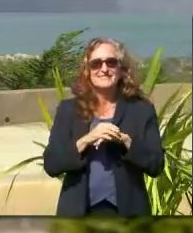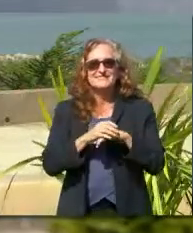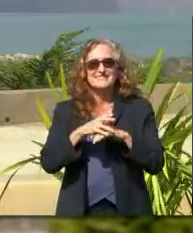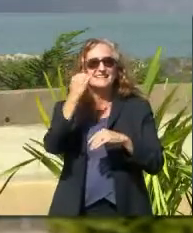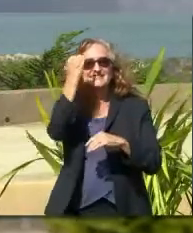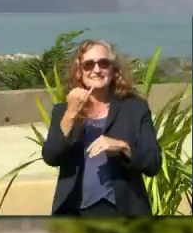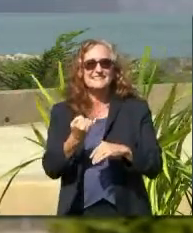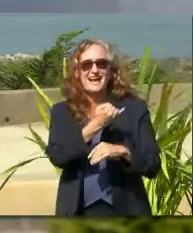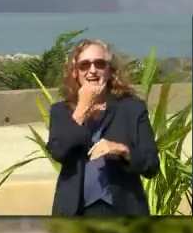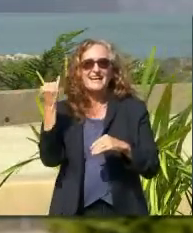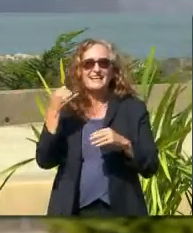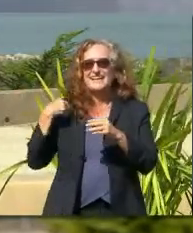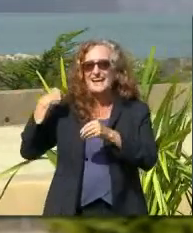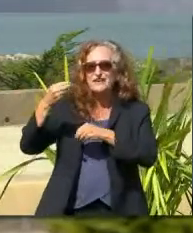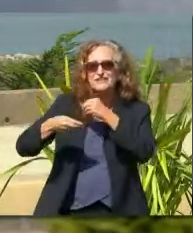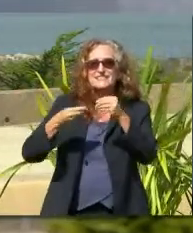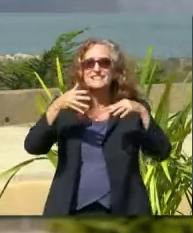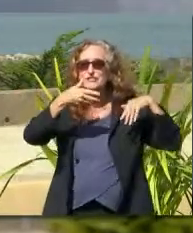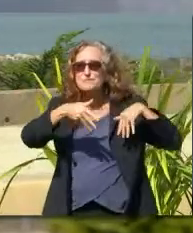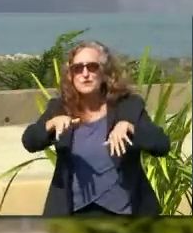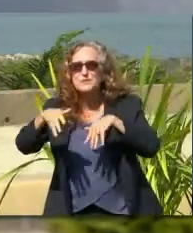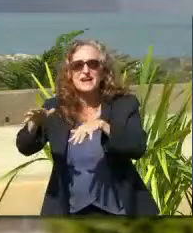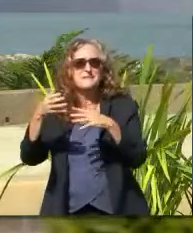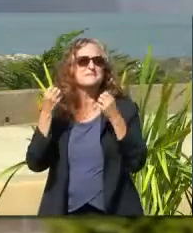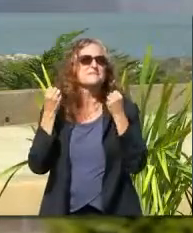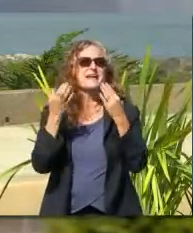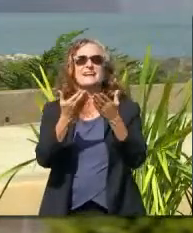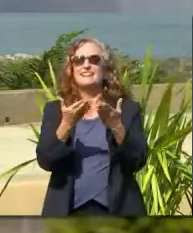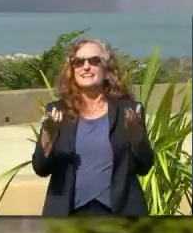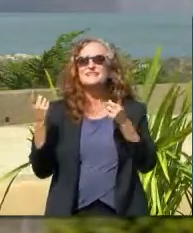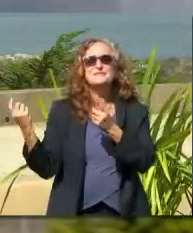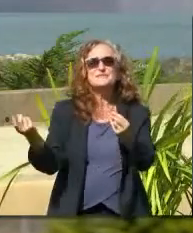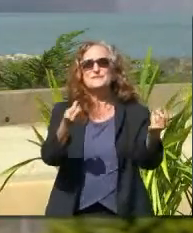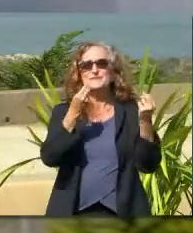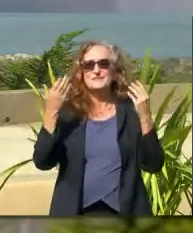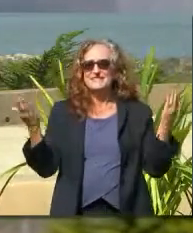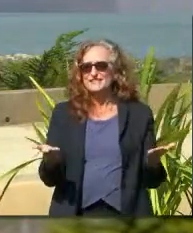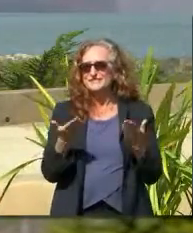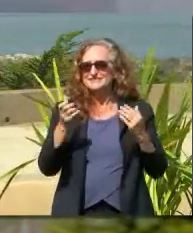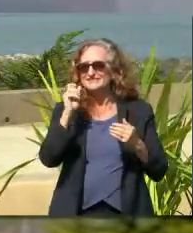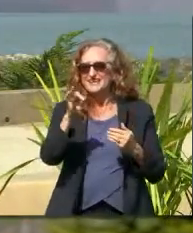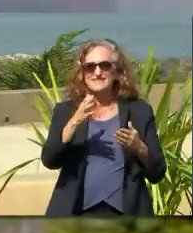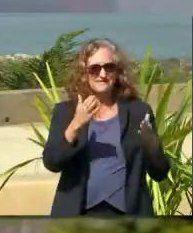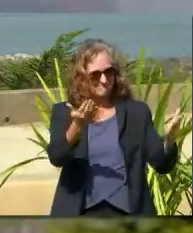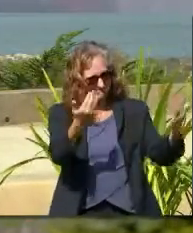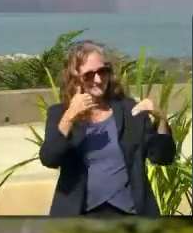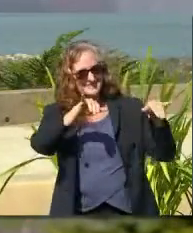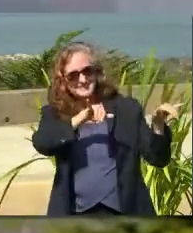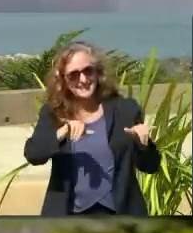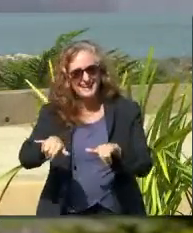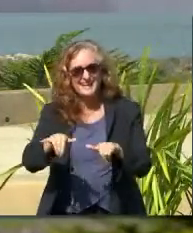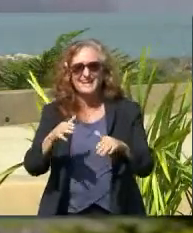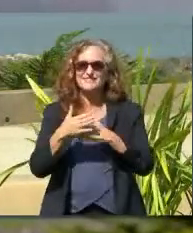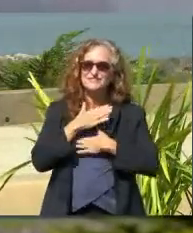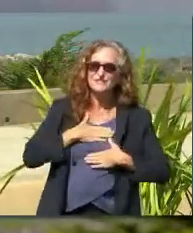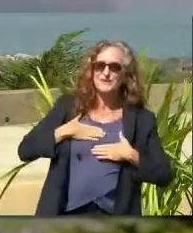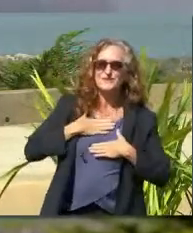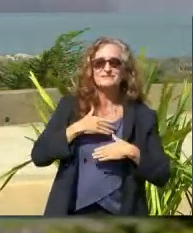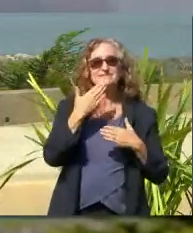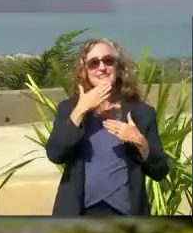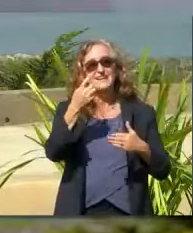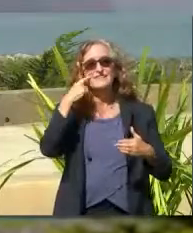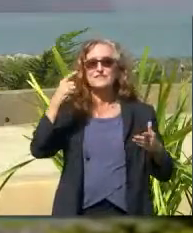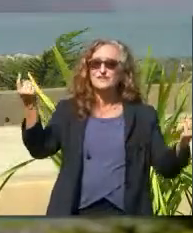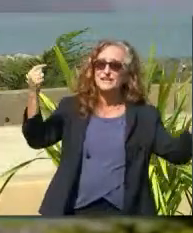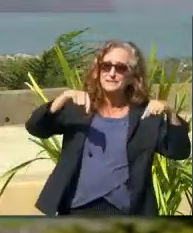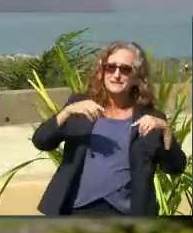Italian Heritage Parade, and there's so many activities going on in San Francisco. So thank you all so much for coming and your commitment